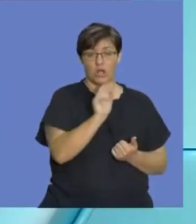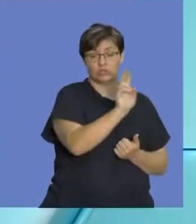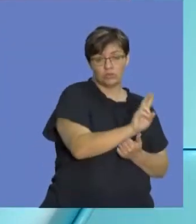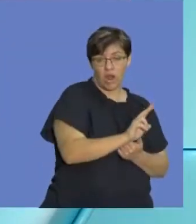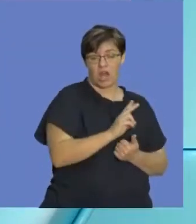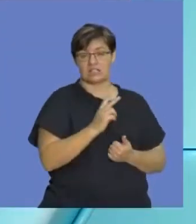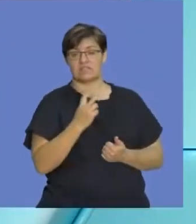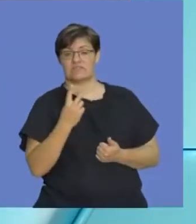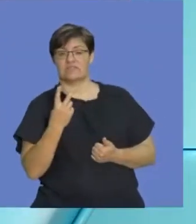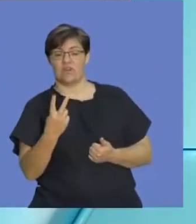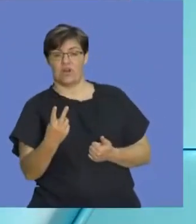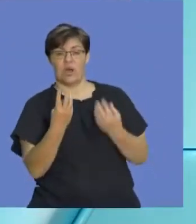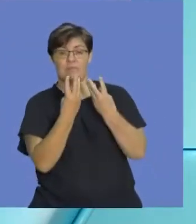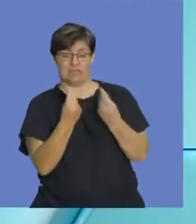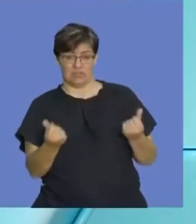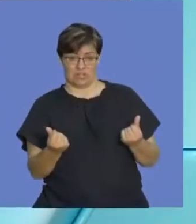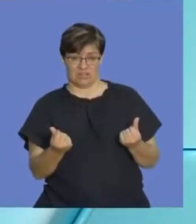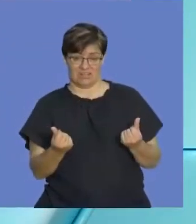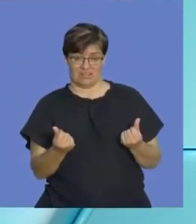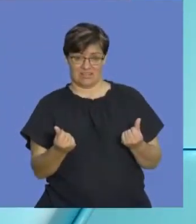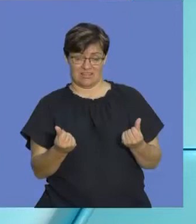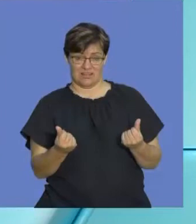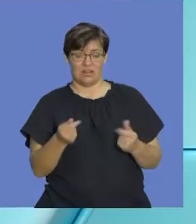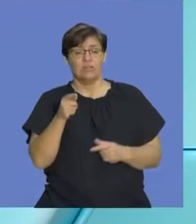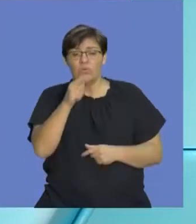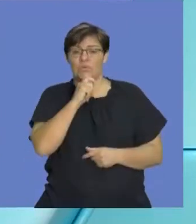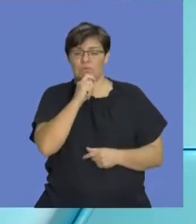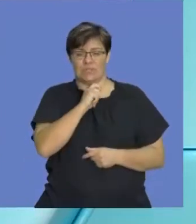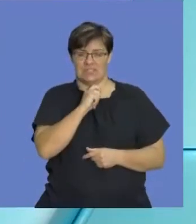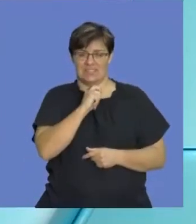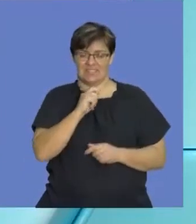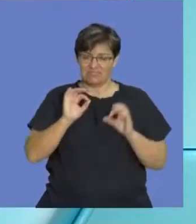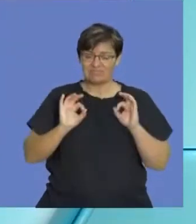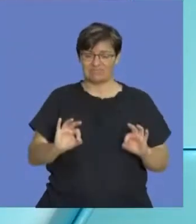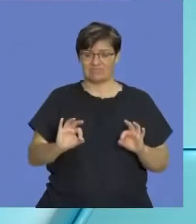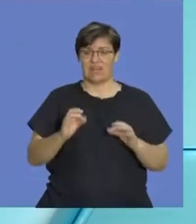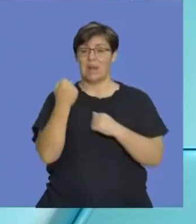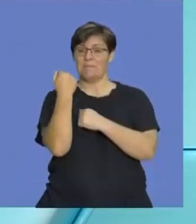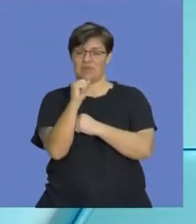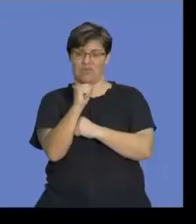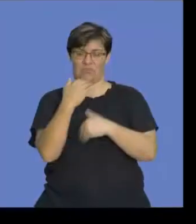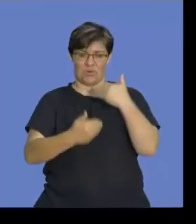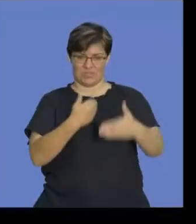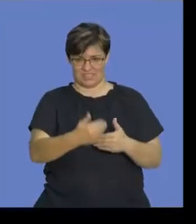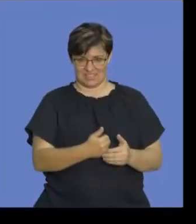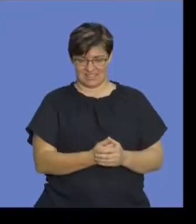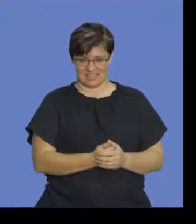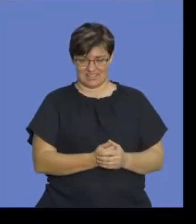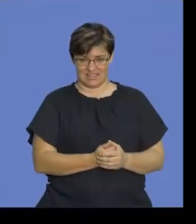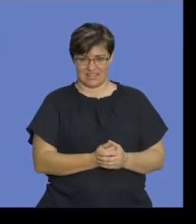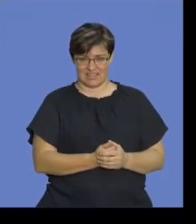materials that you have utilized in the manufacturing process into your cost